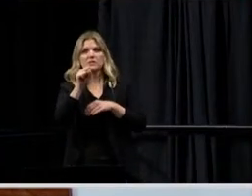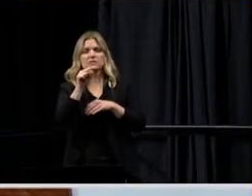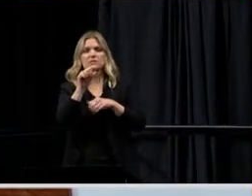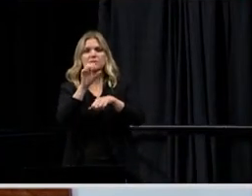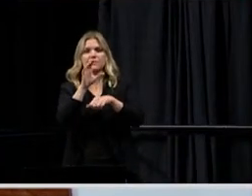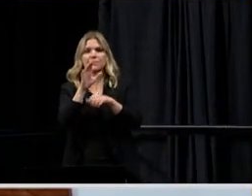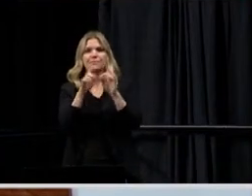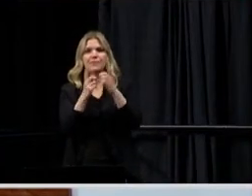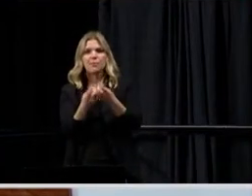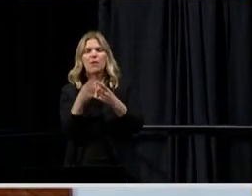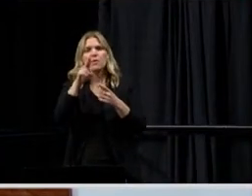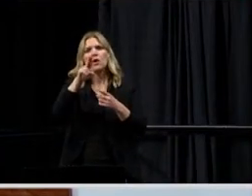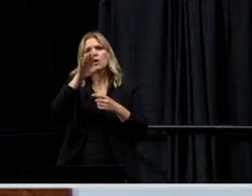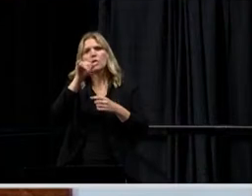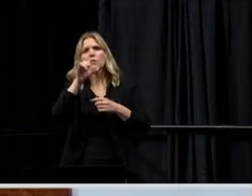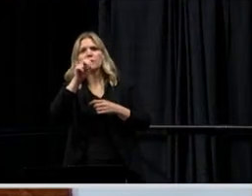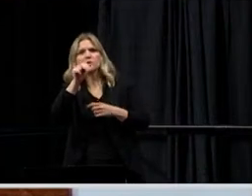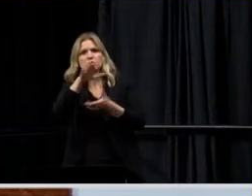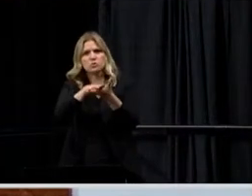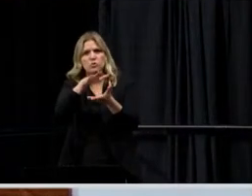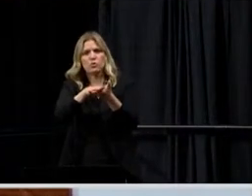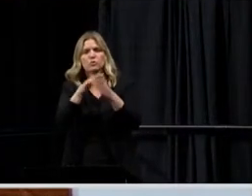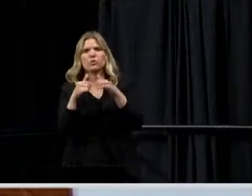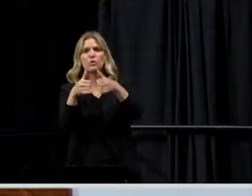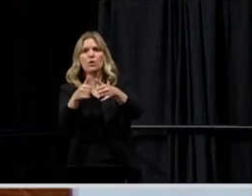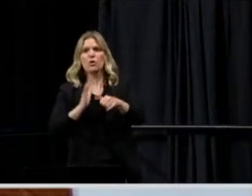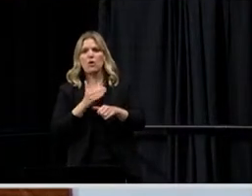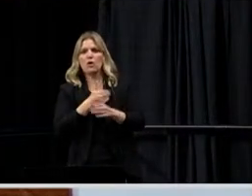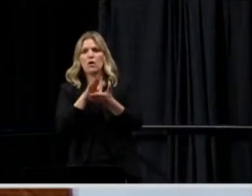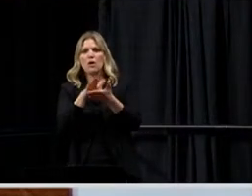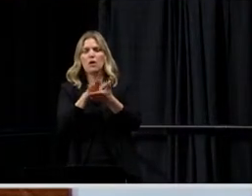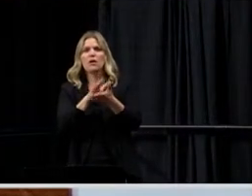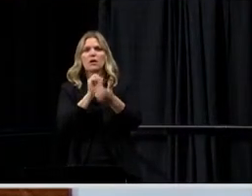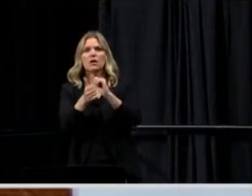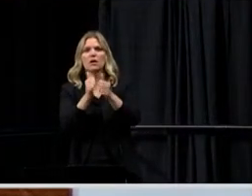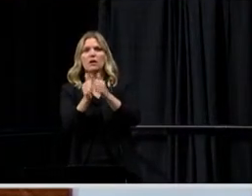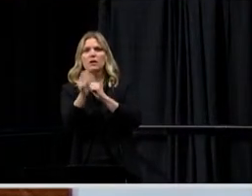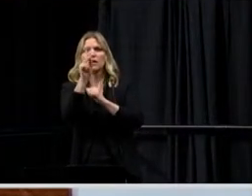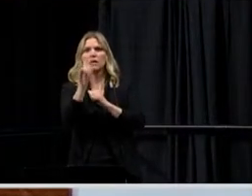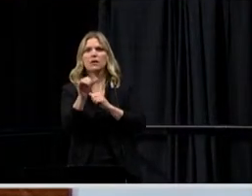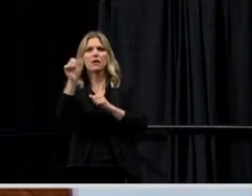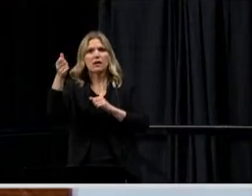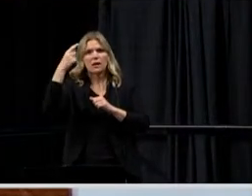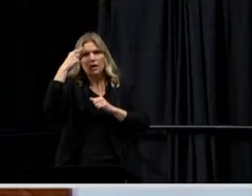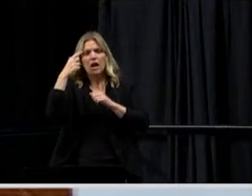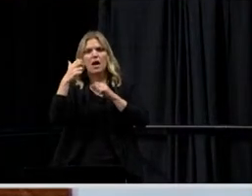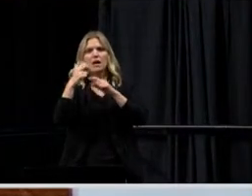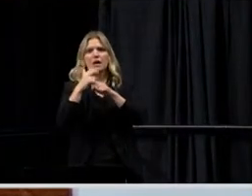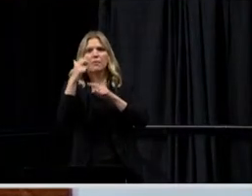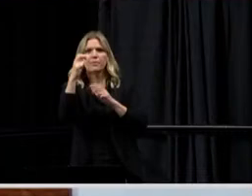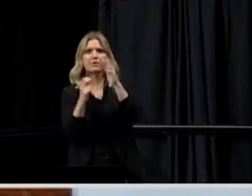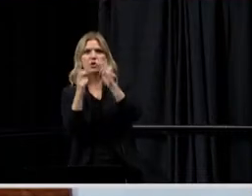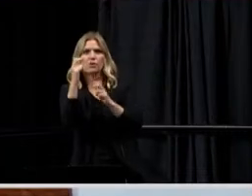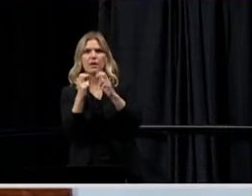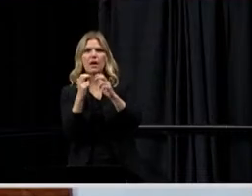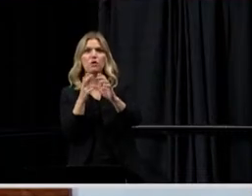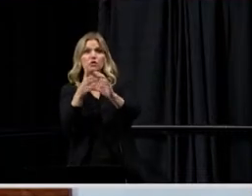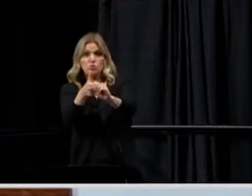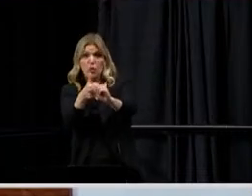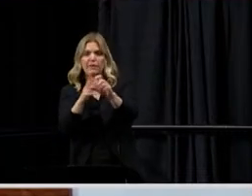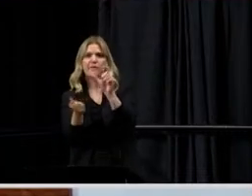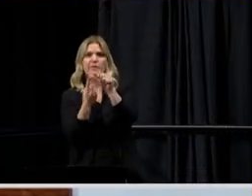Education Green Ribbon Schools Award, and our academic team competed in the 2021 Kentucky Governor's Cup State Competition for the first time.